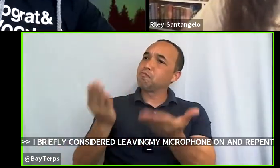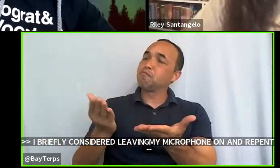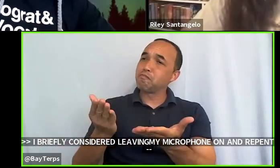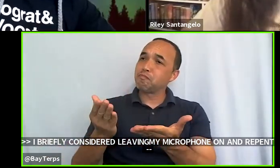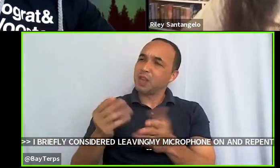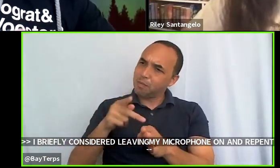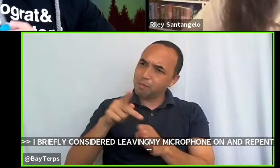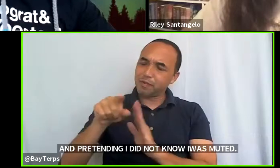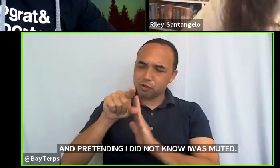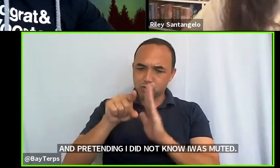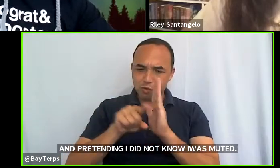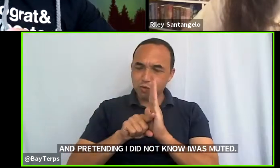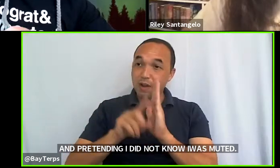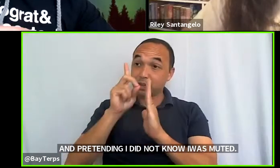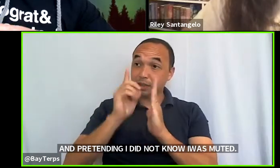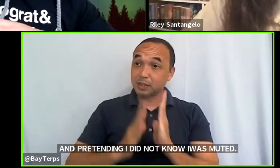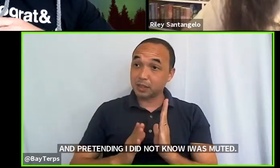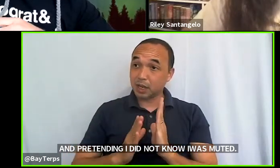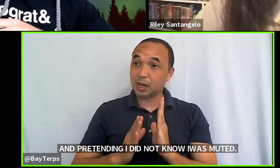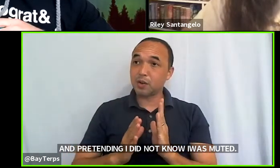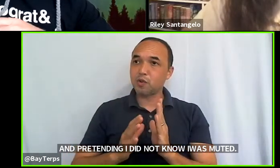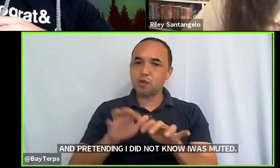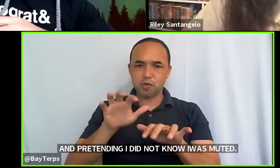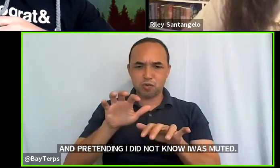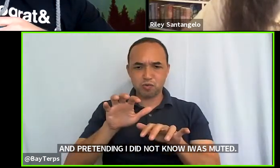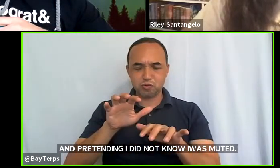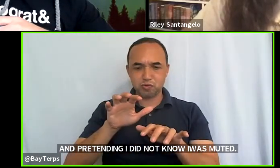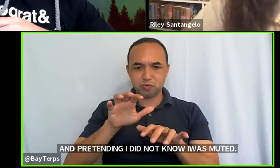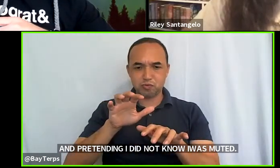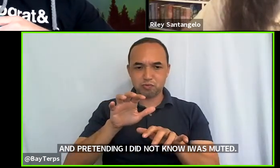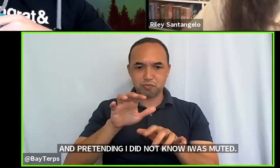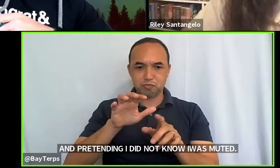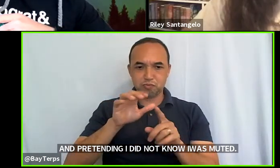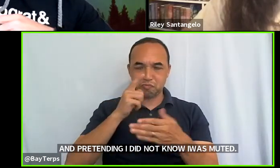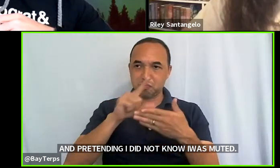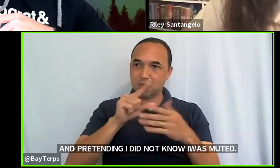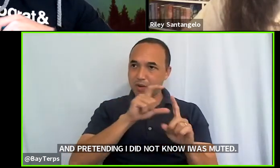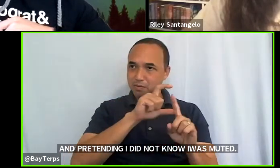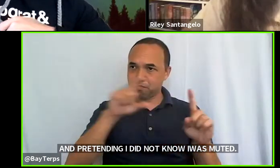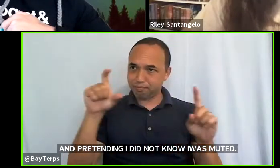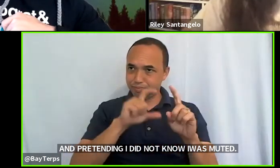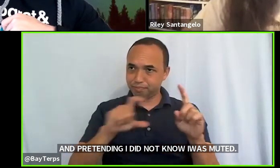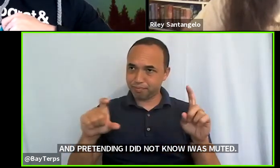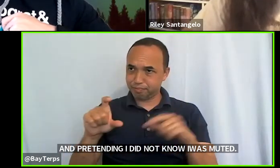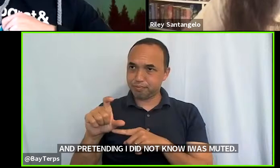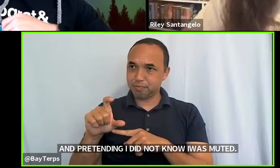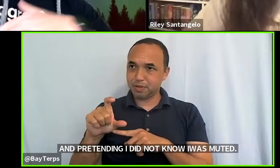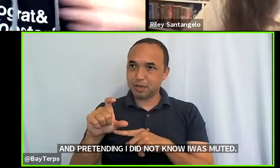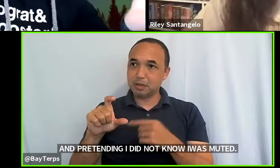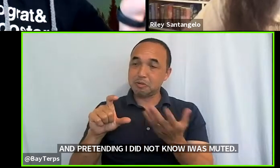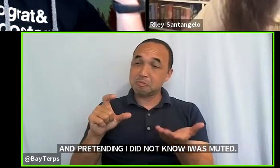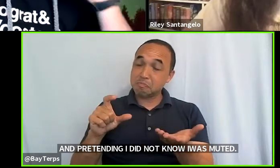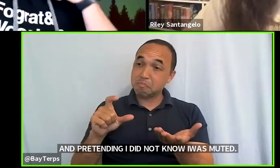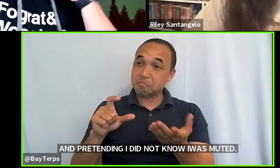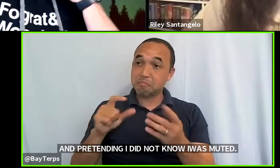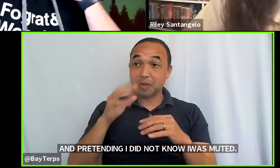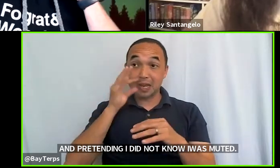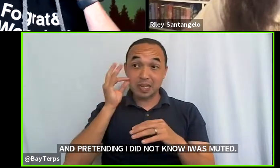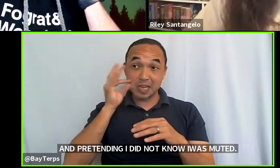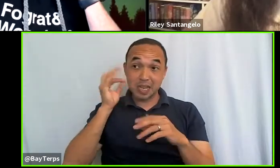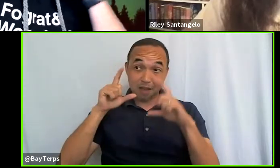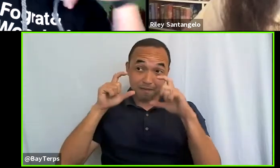designer, typography enthusiast, amateur cat photographer, and you live in Florida with your